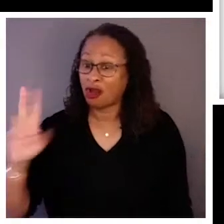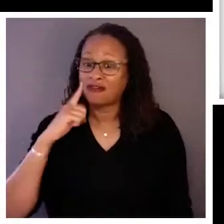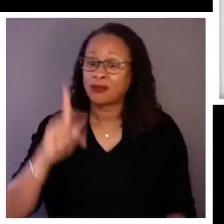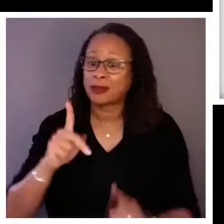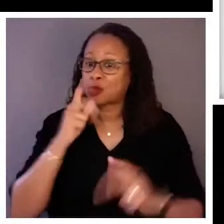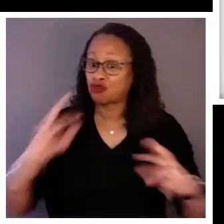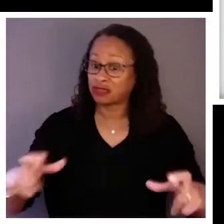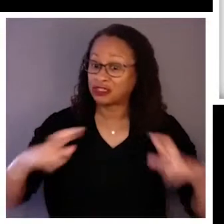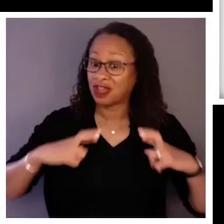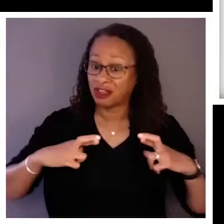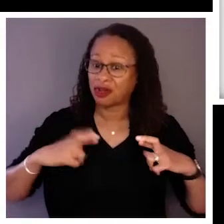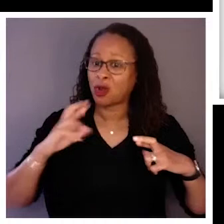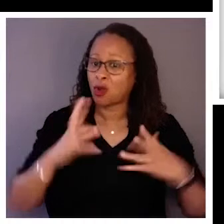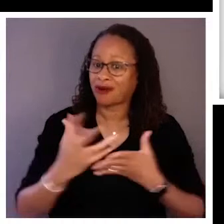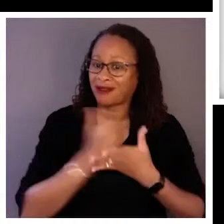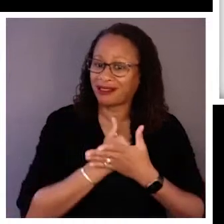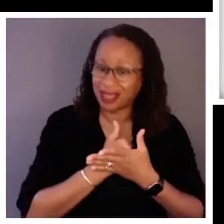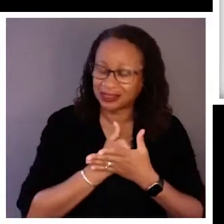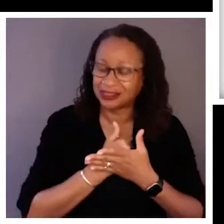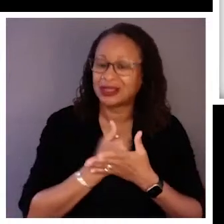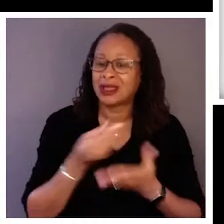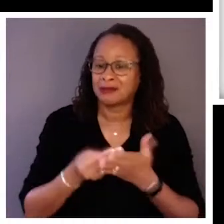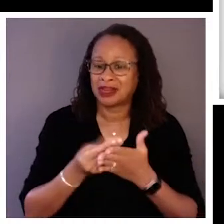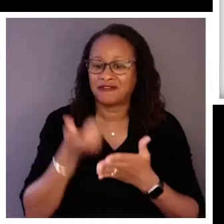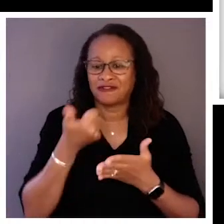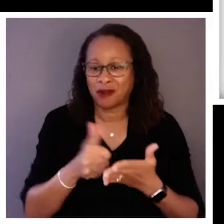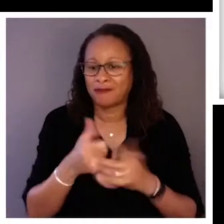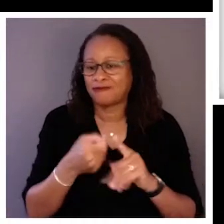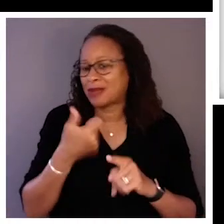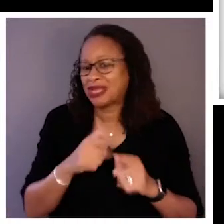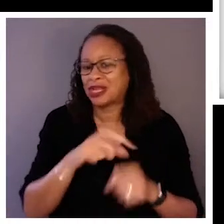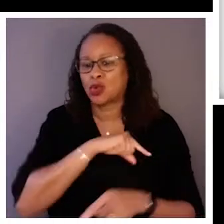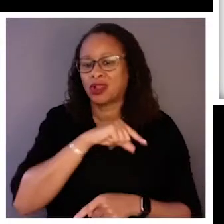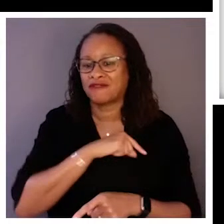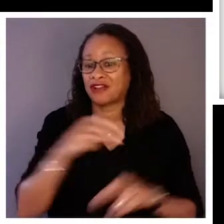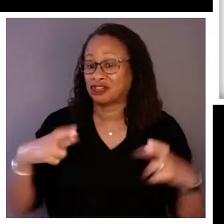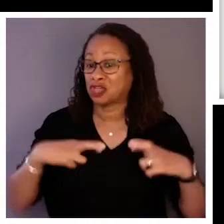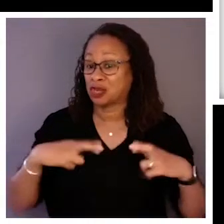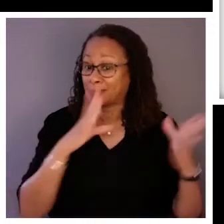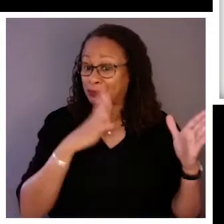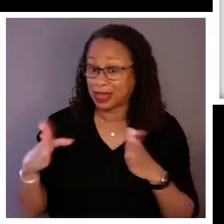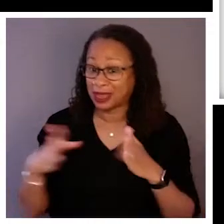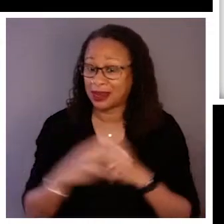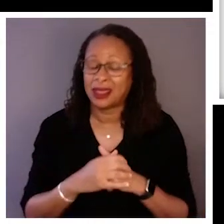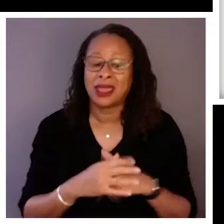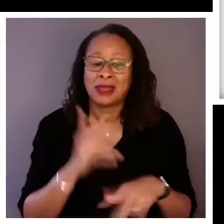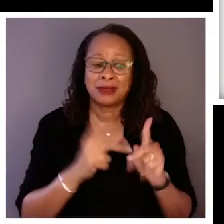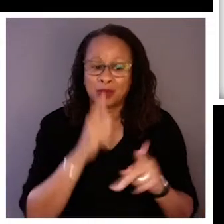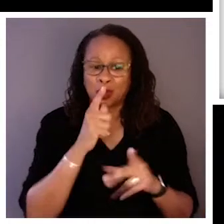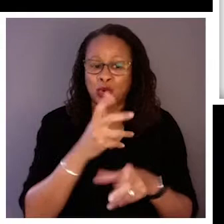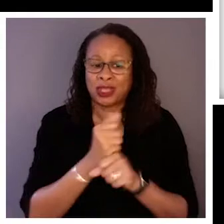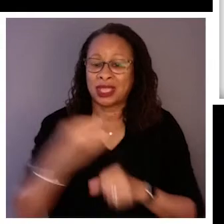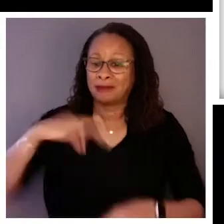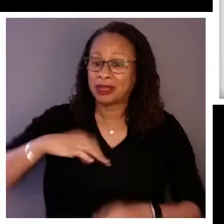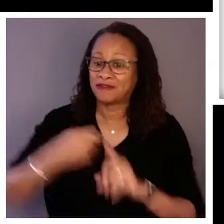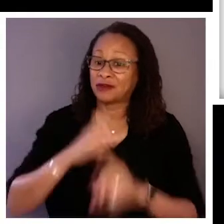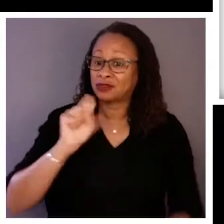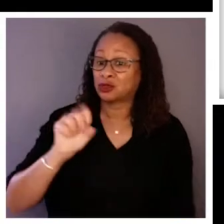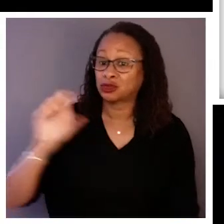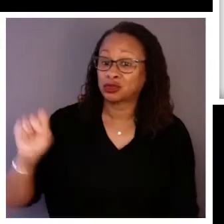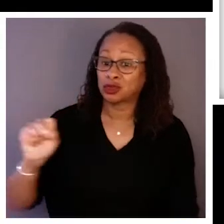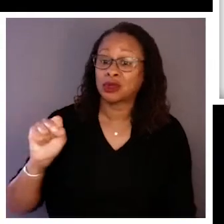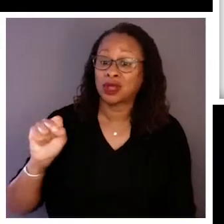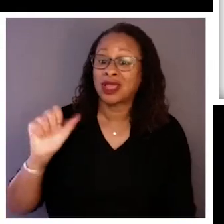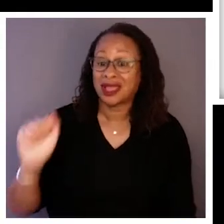are collecting money from any qualified retirement plan. And those of you who get benefits from the Social Security Administration will get the